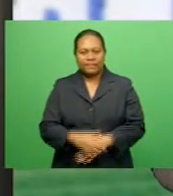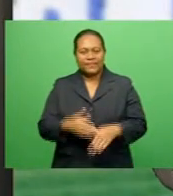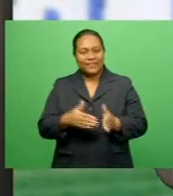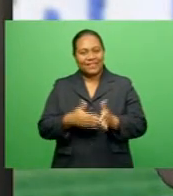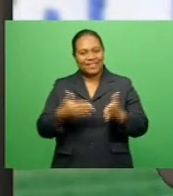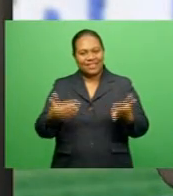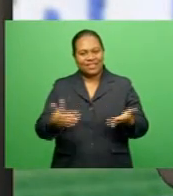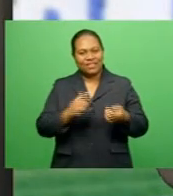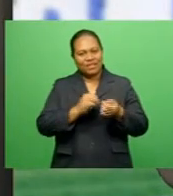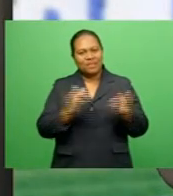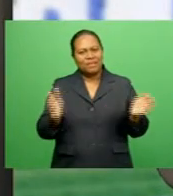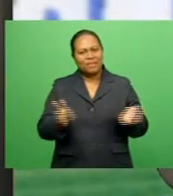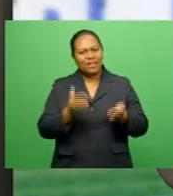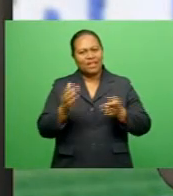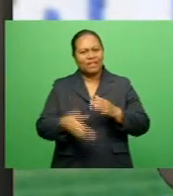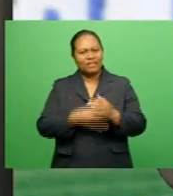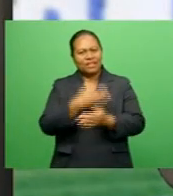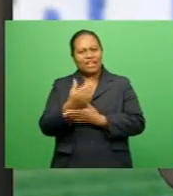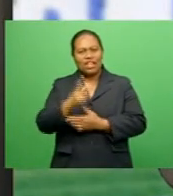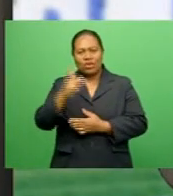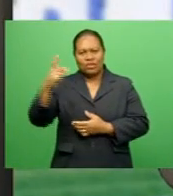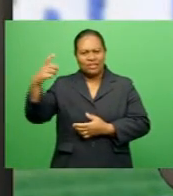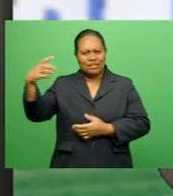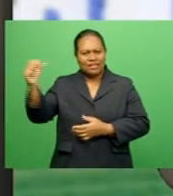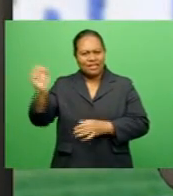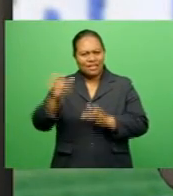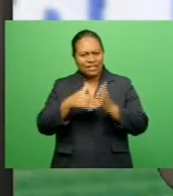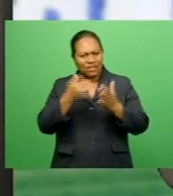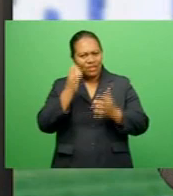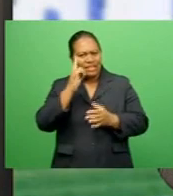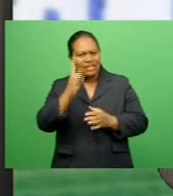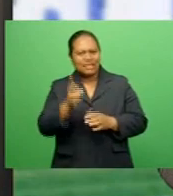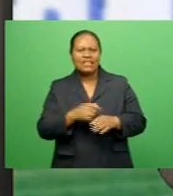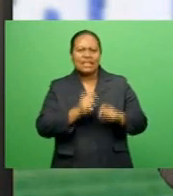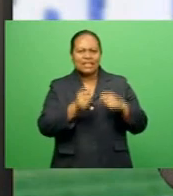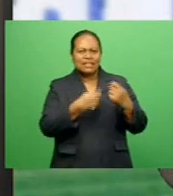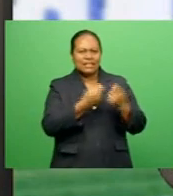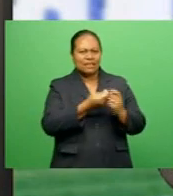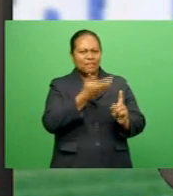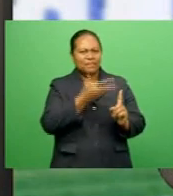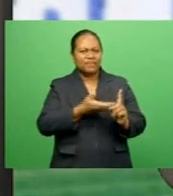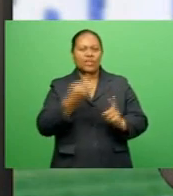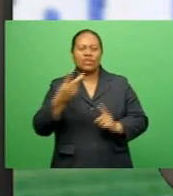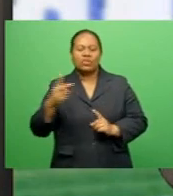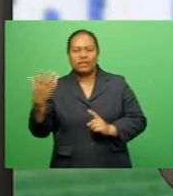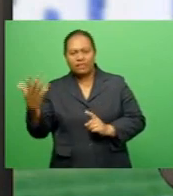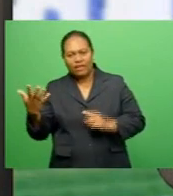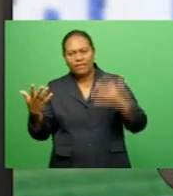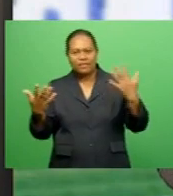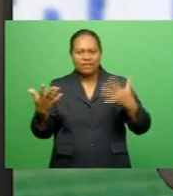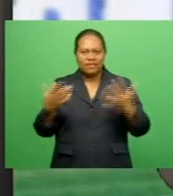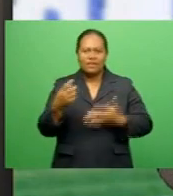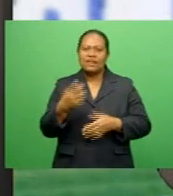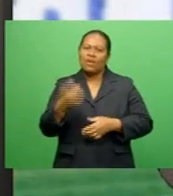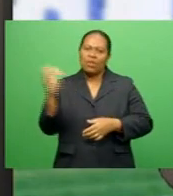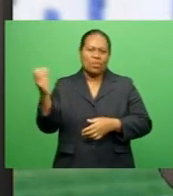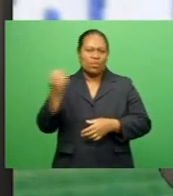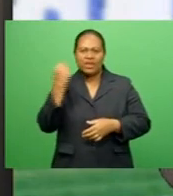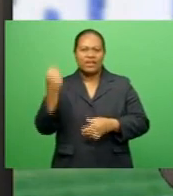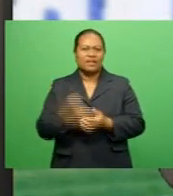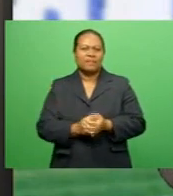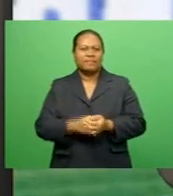Now to the play of the day, we catch Crusaders winger Lester Whanganuku in action in their 25-15 comeback win in the Super